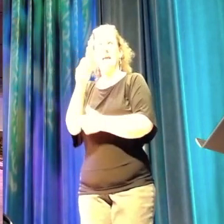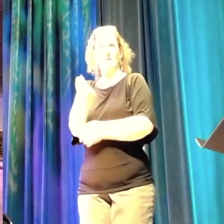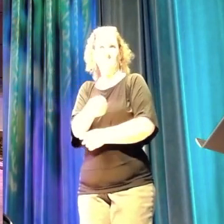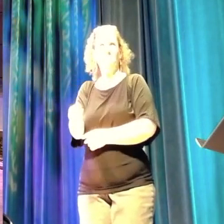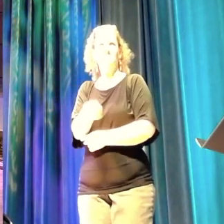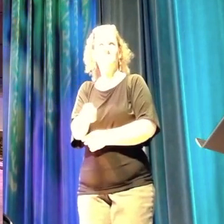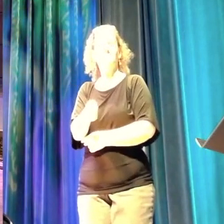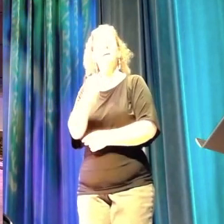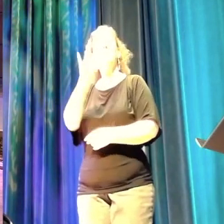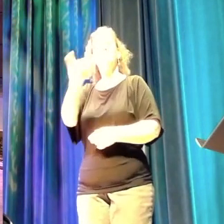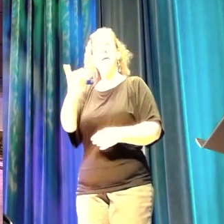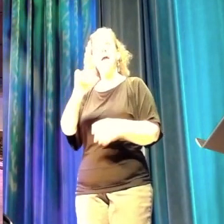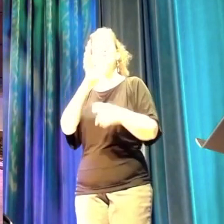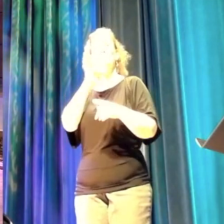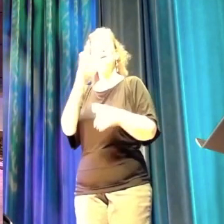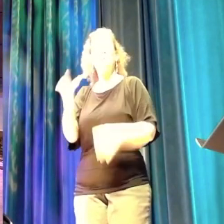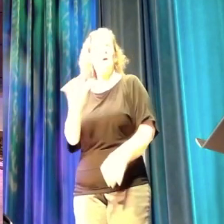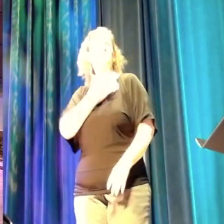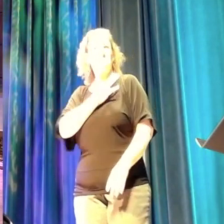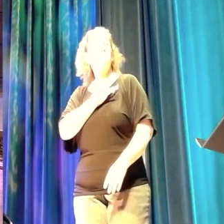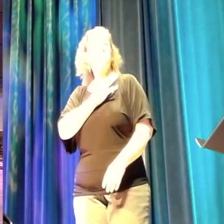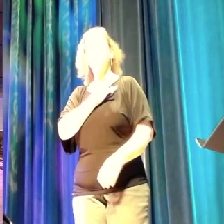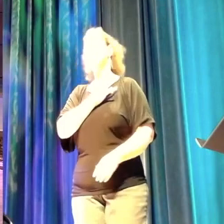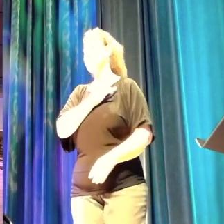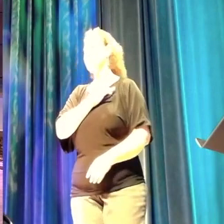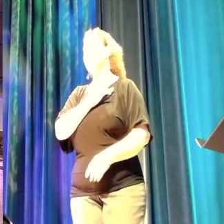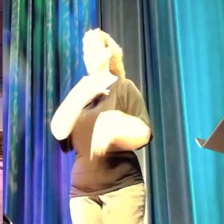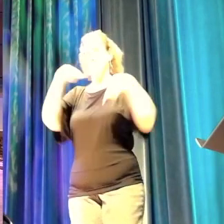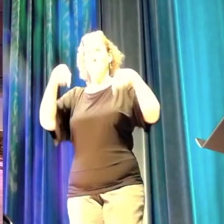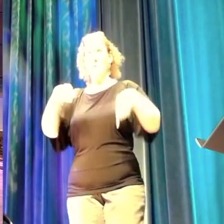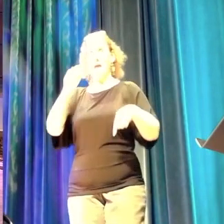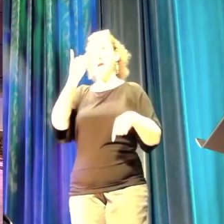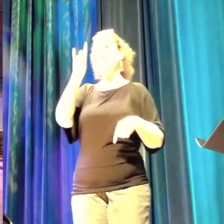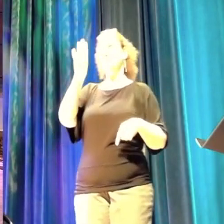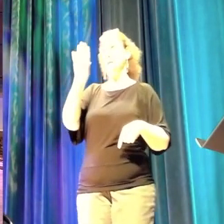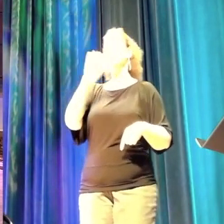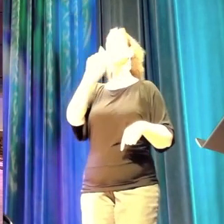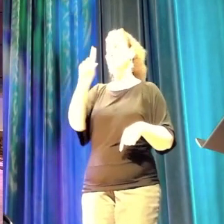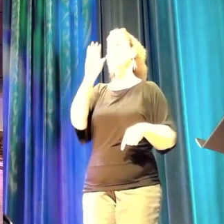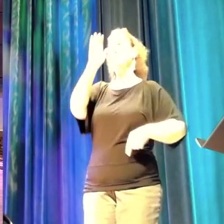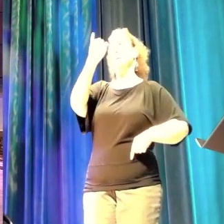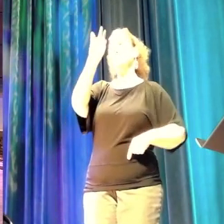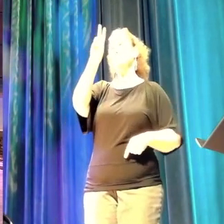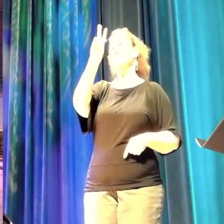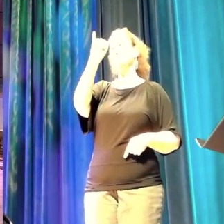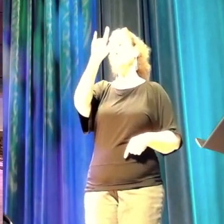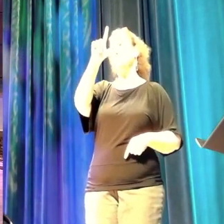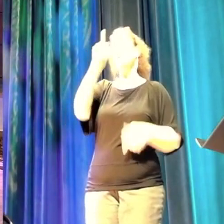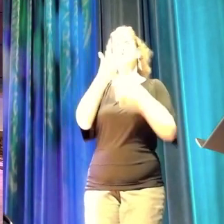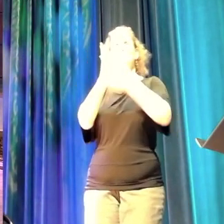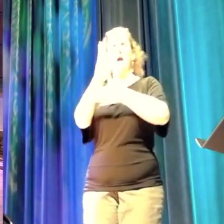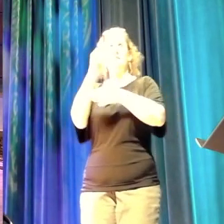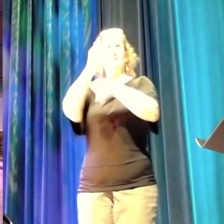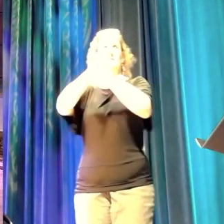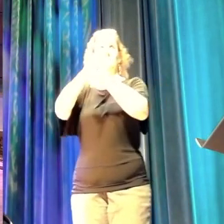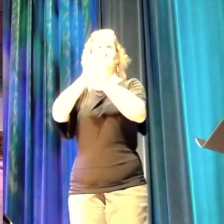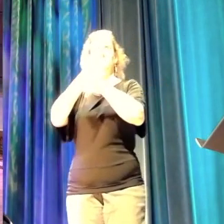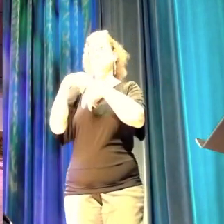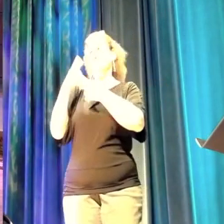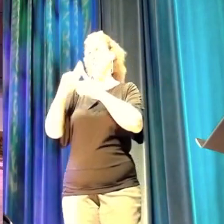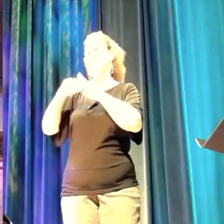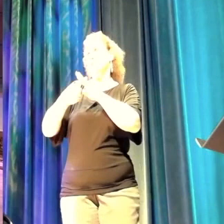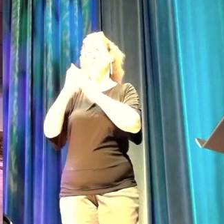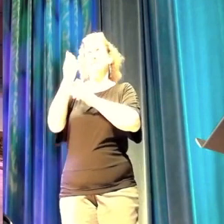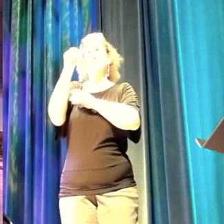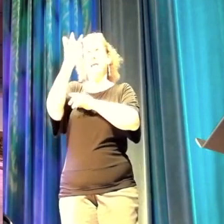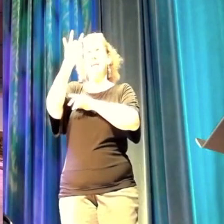heart, AIDB is a civil rights institution that has been working since 1858 to level the